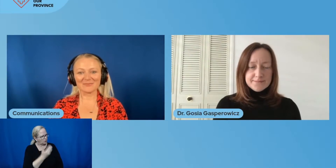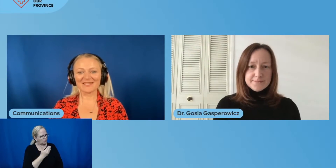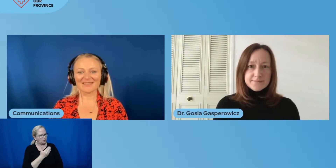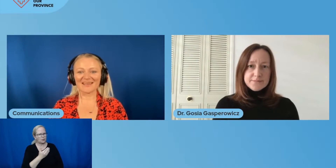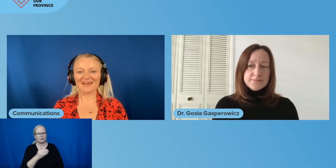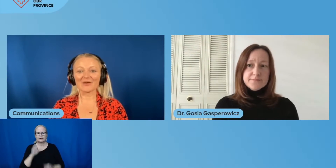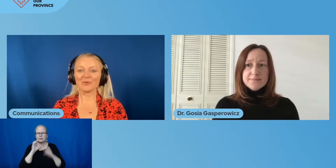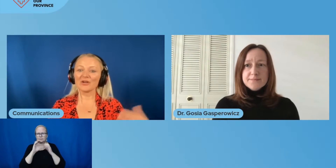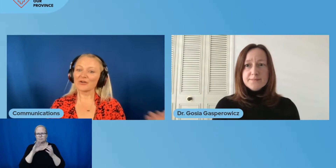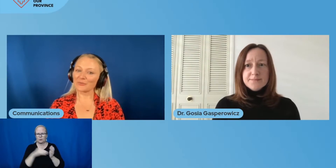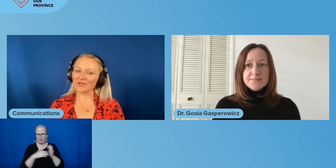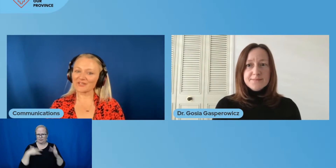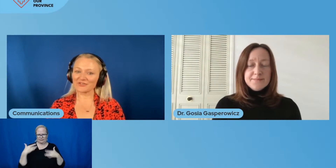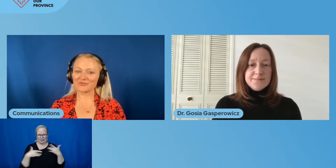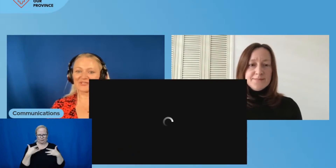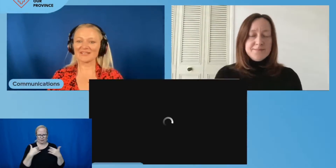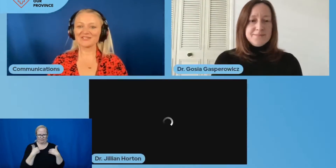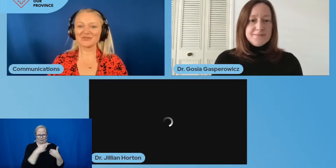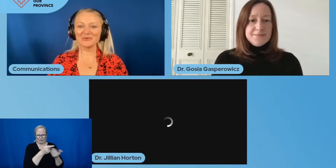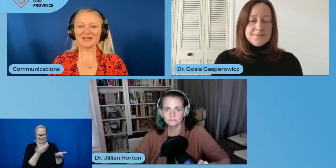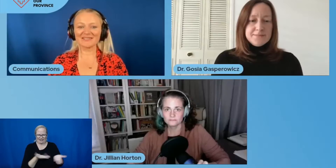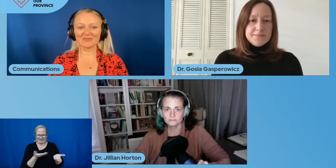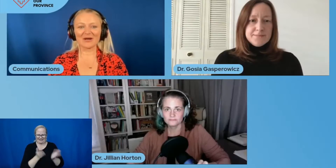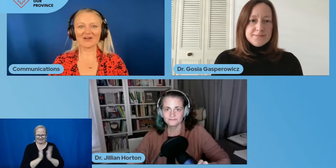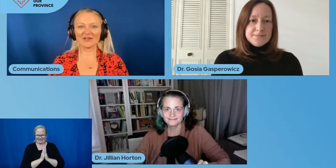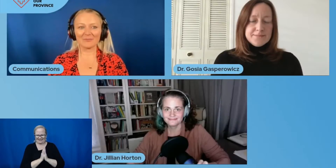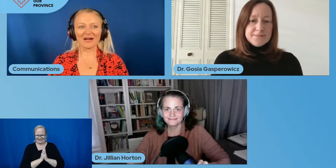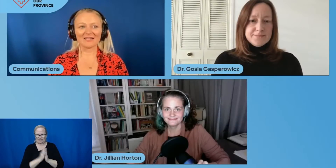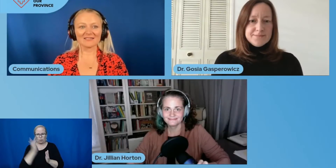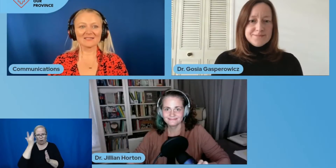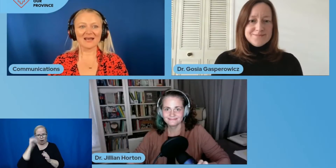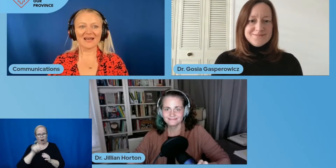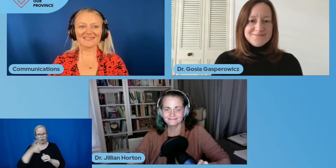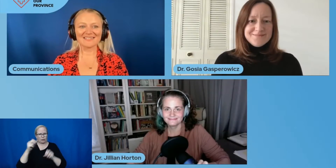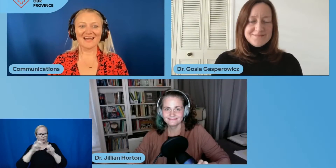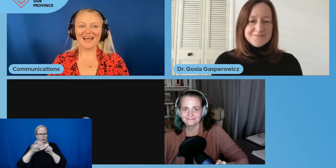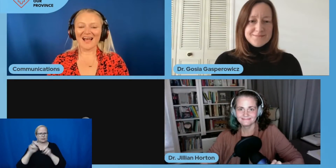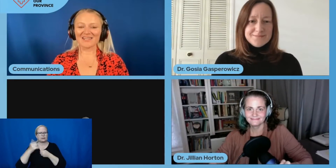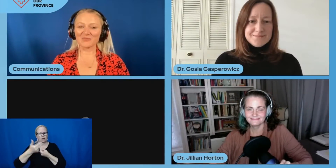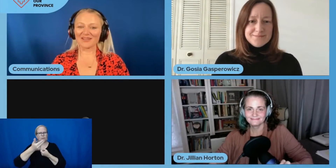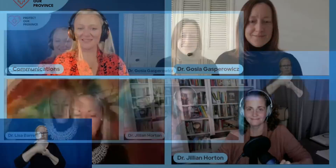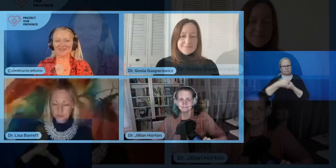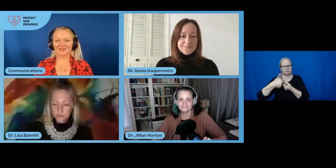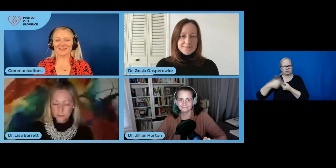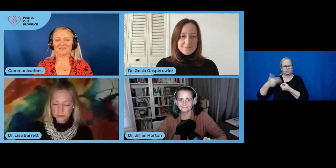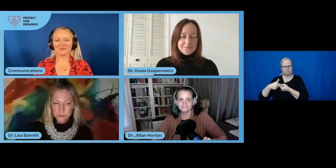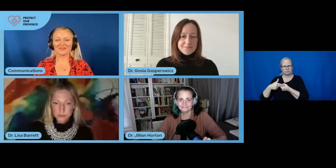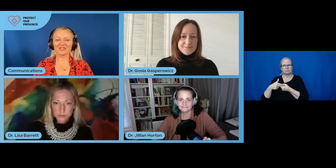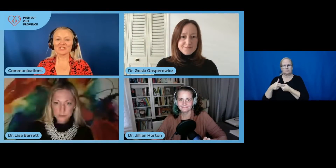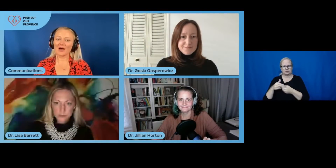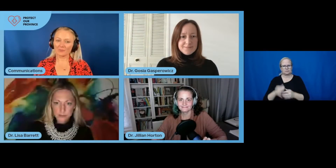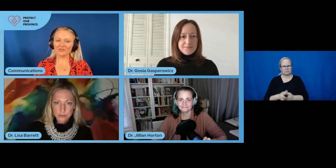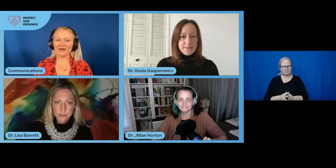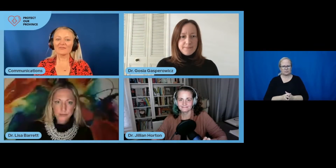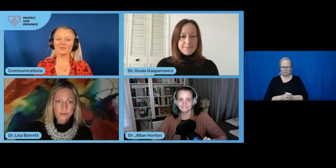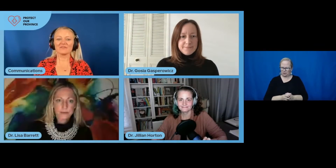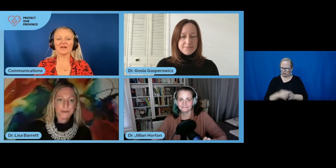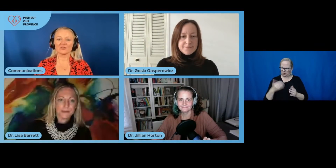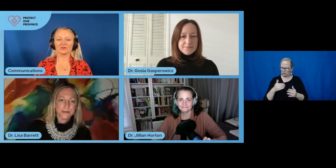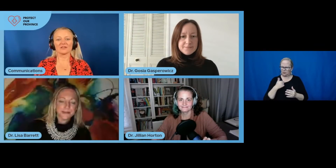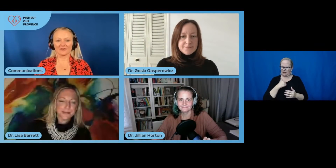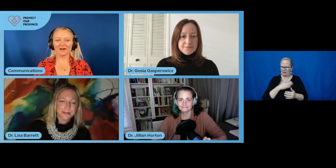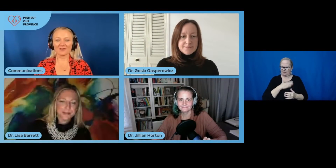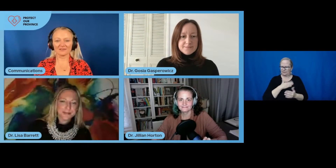I must admit that I am reintroducing two inspiring minds that, as well as Dr. Gasparovich, do have